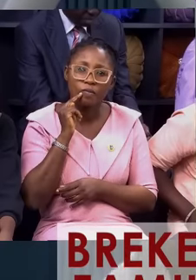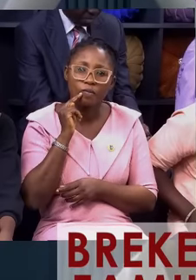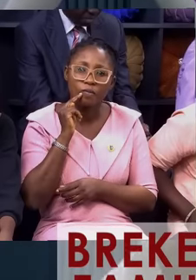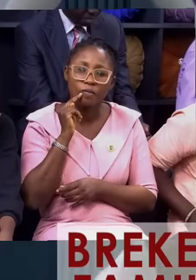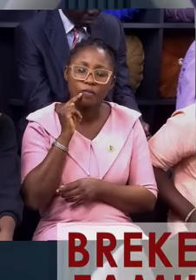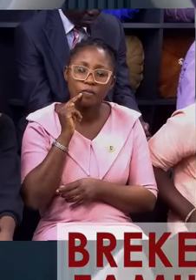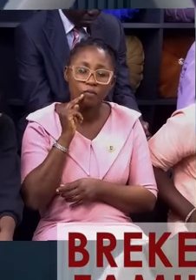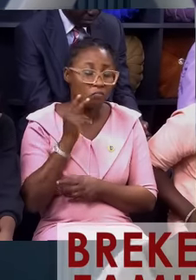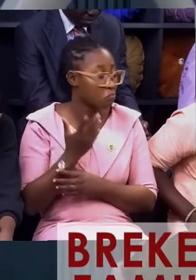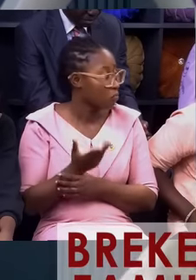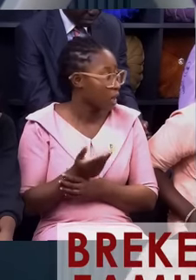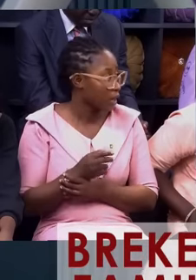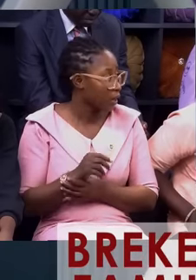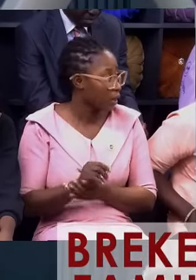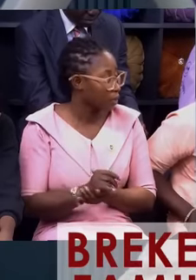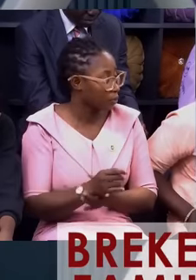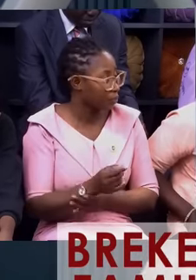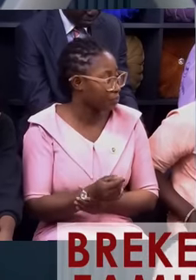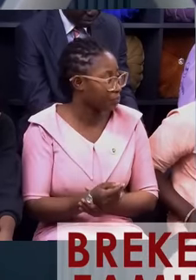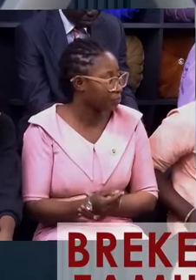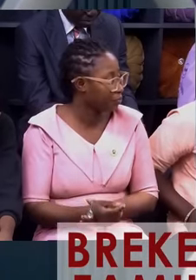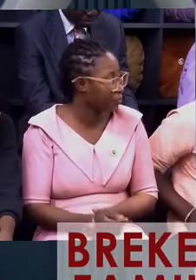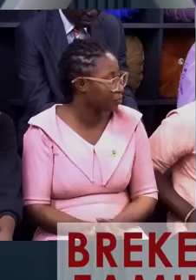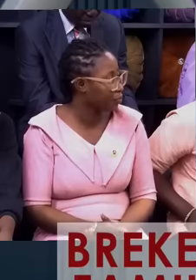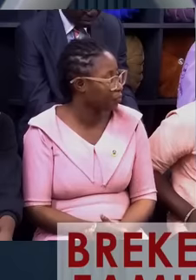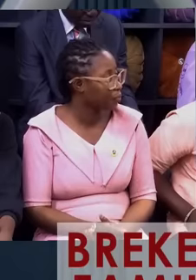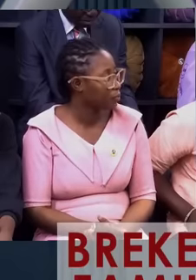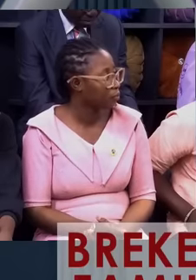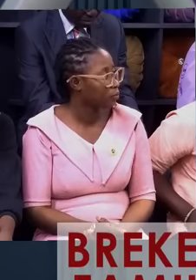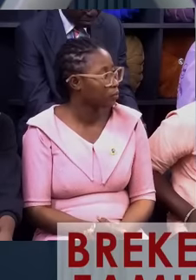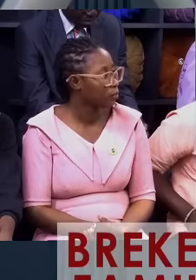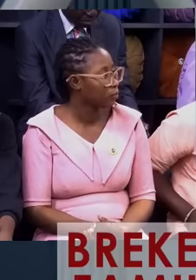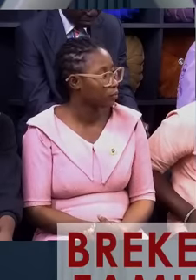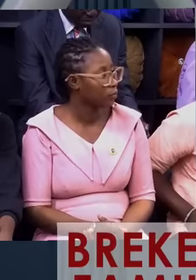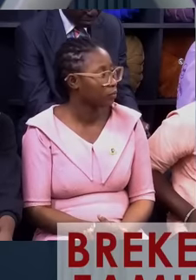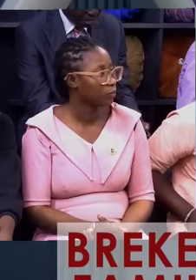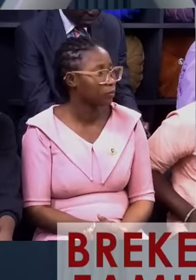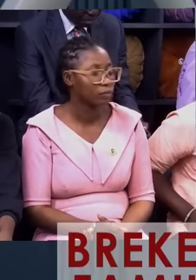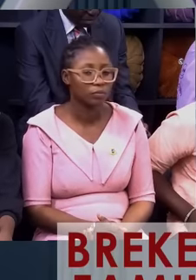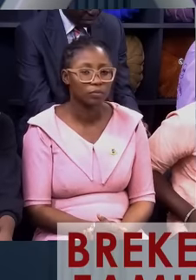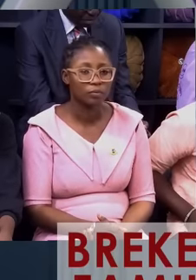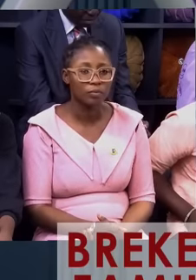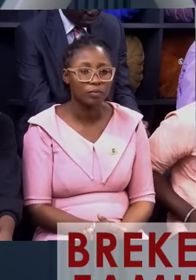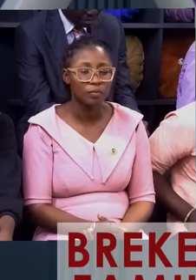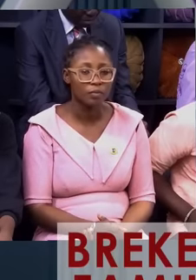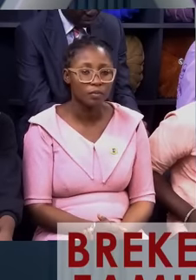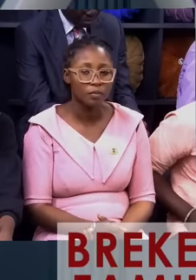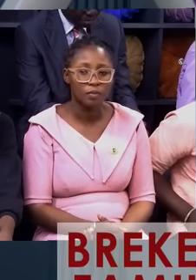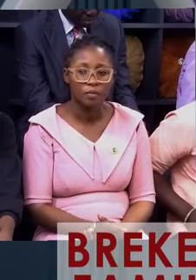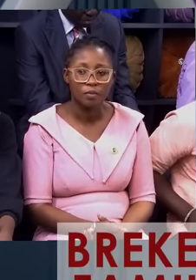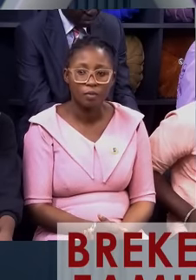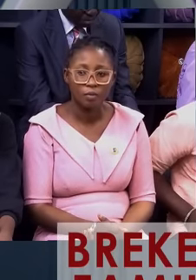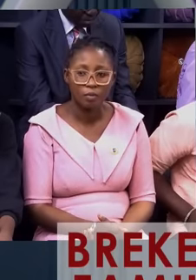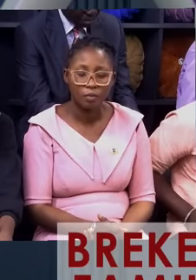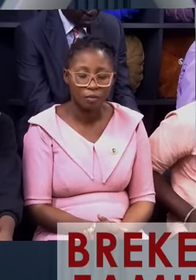particular my thank you very much sir right from hello good